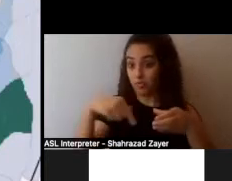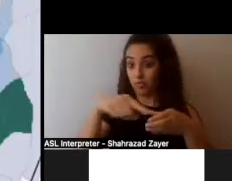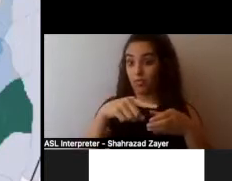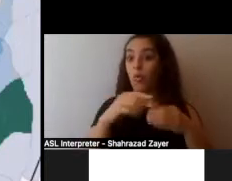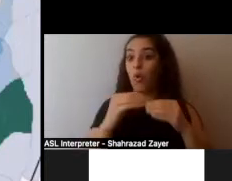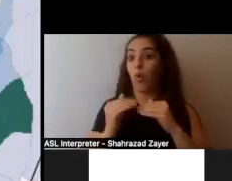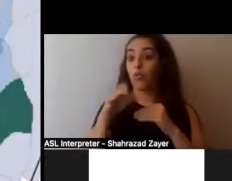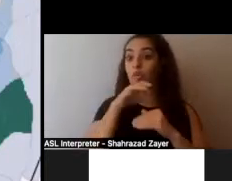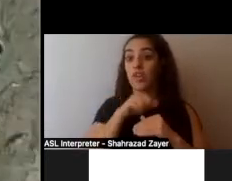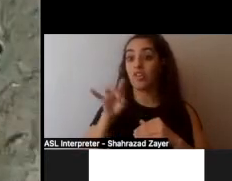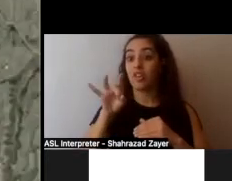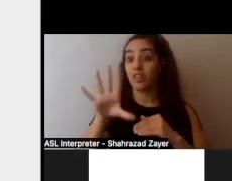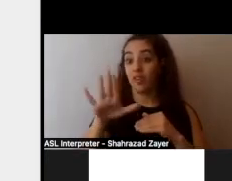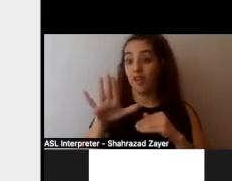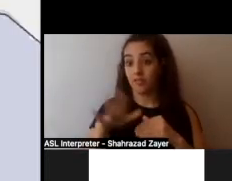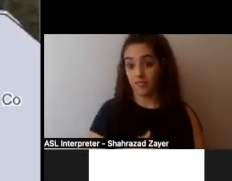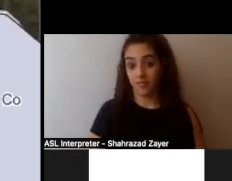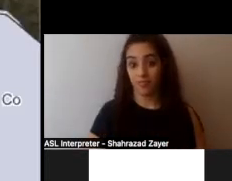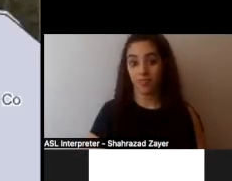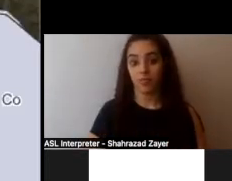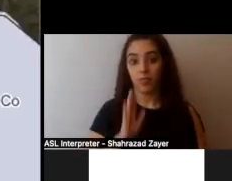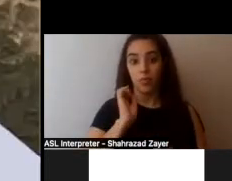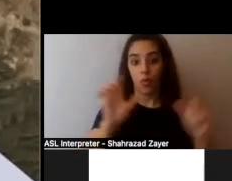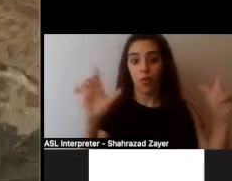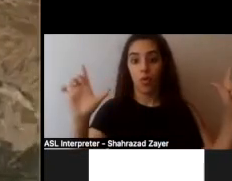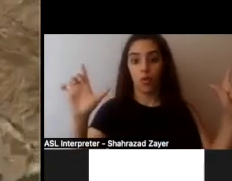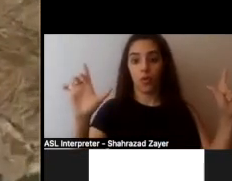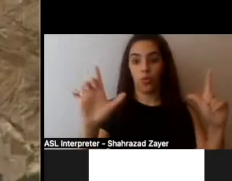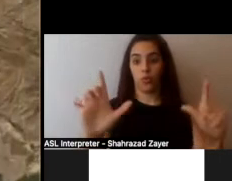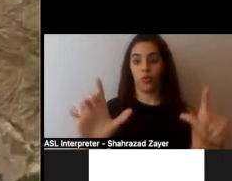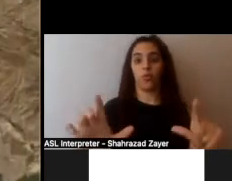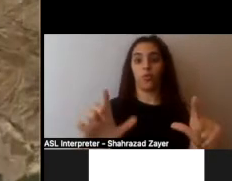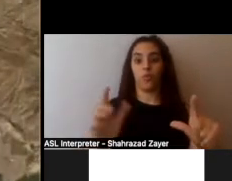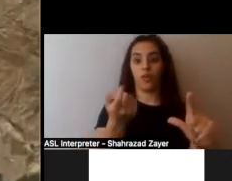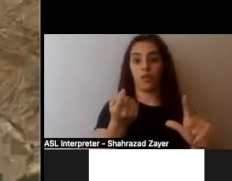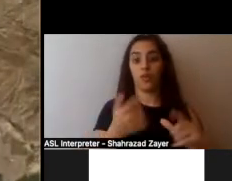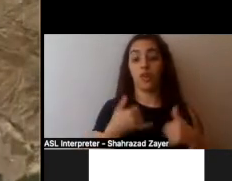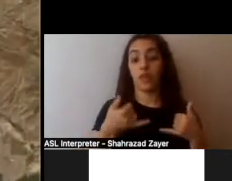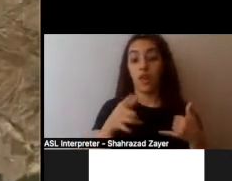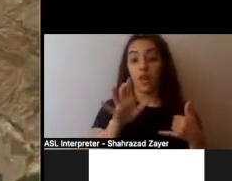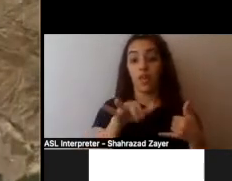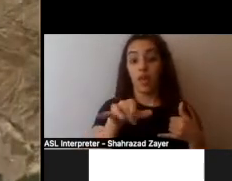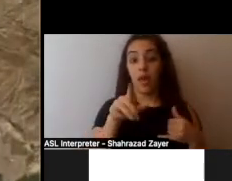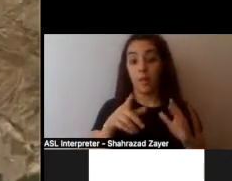I'm going to scroll back out a little bit. That pop-up will show up for each neighborhood that you click on for the layers that are